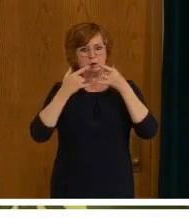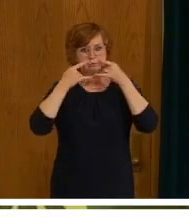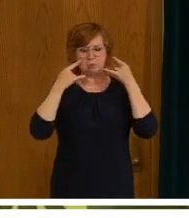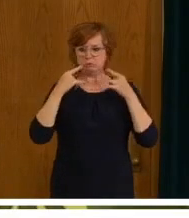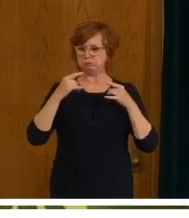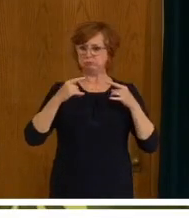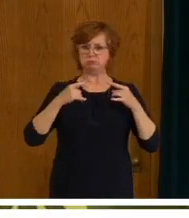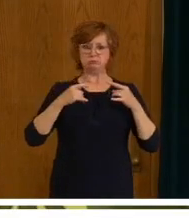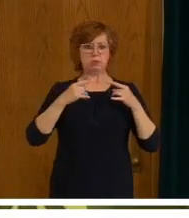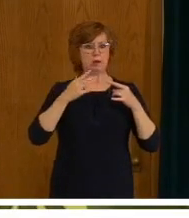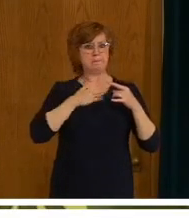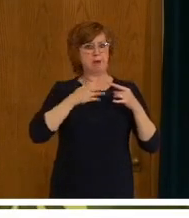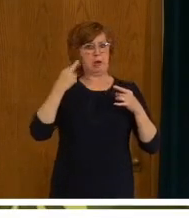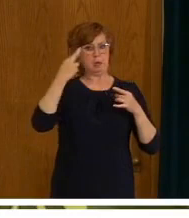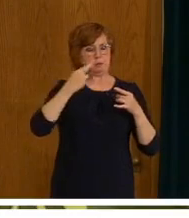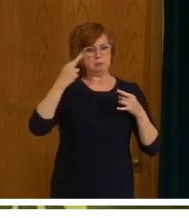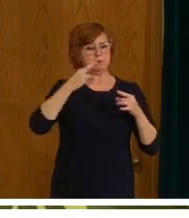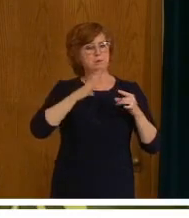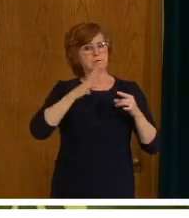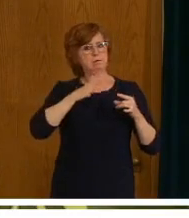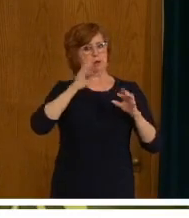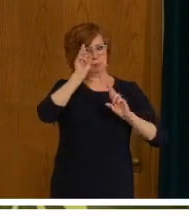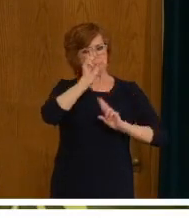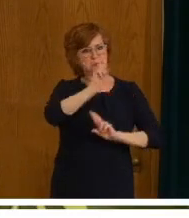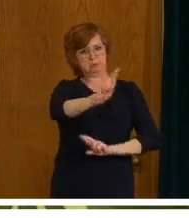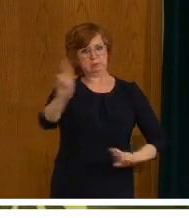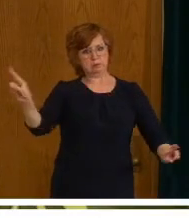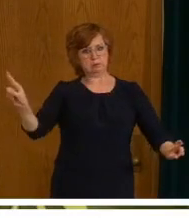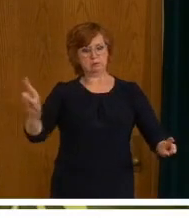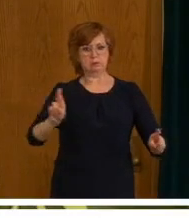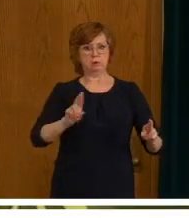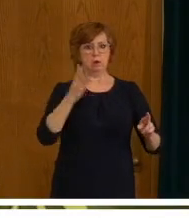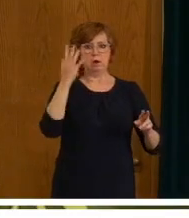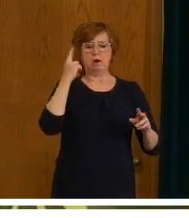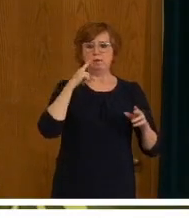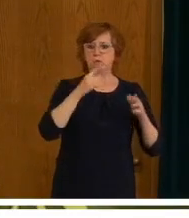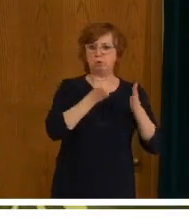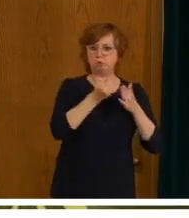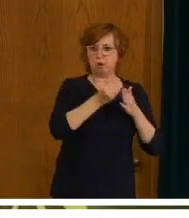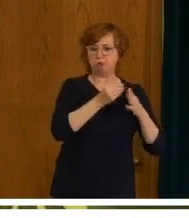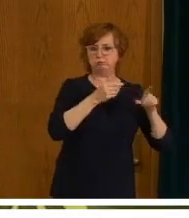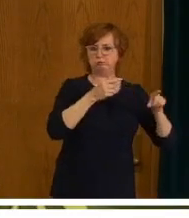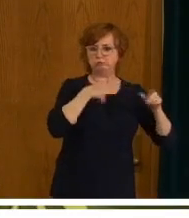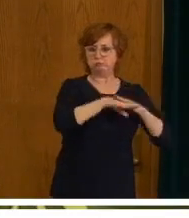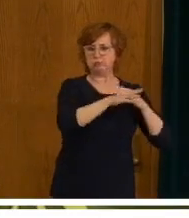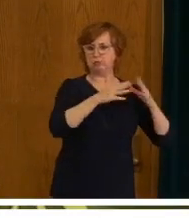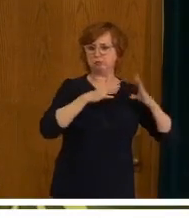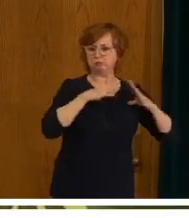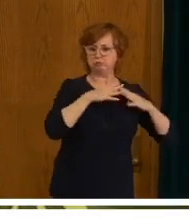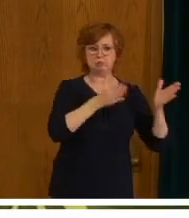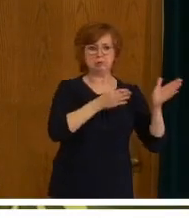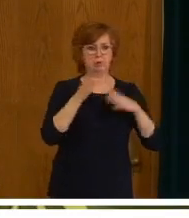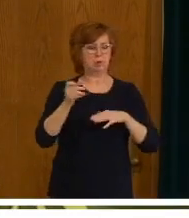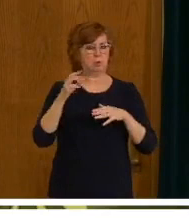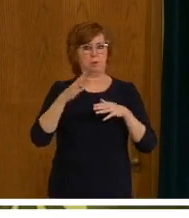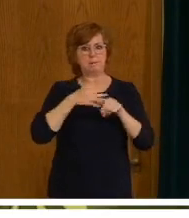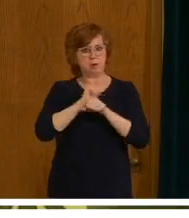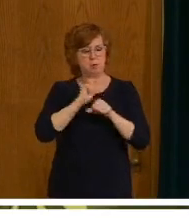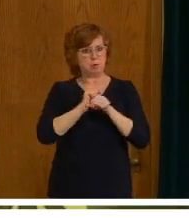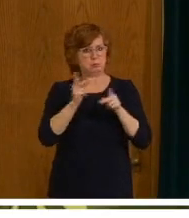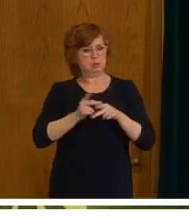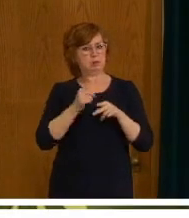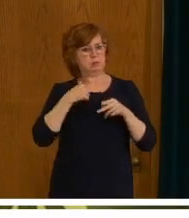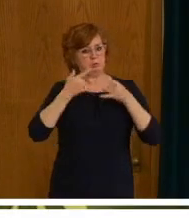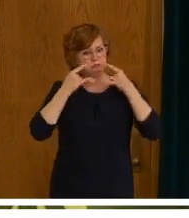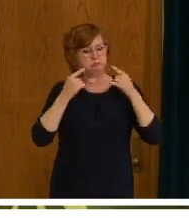or when you're in the store, or when you're at work, that's all perfectly fine. Everyone should do precisely what they feel comfortable